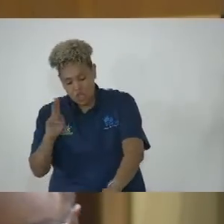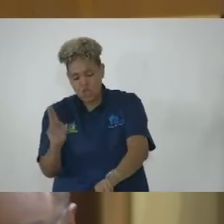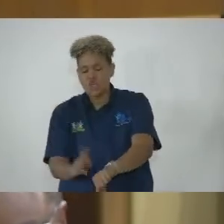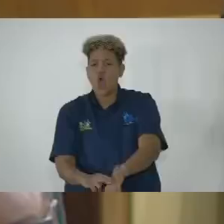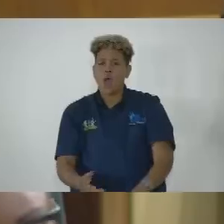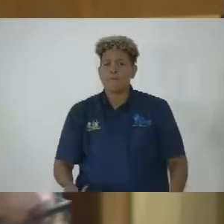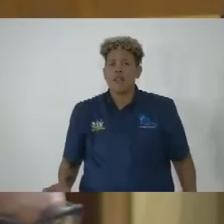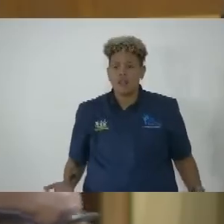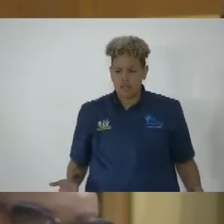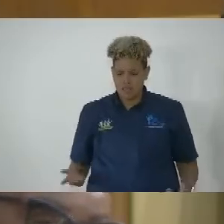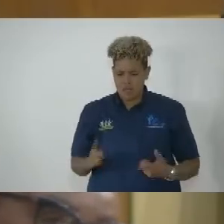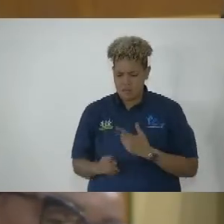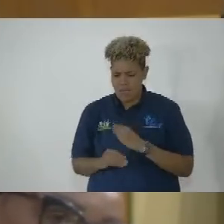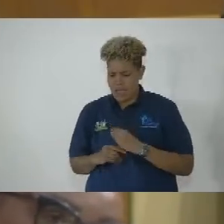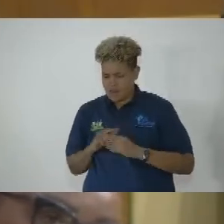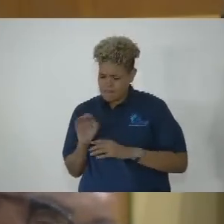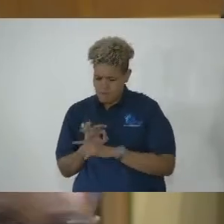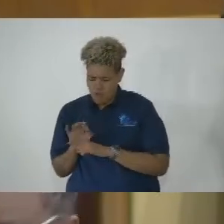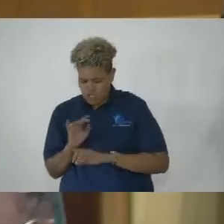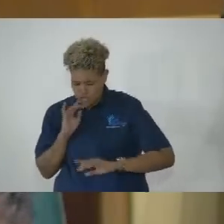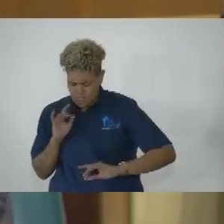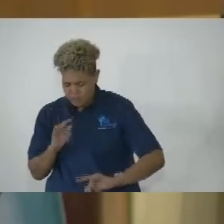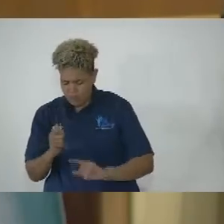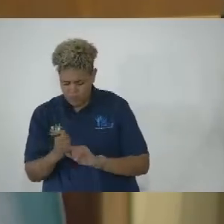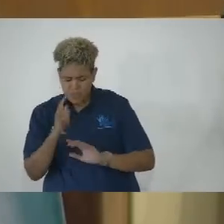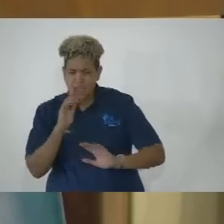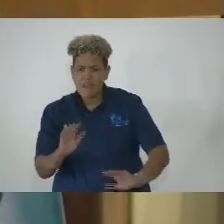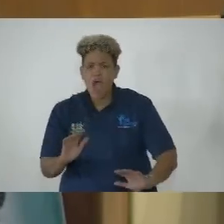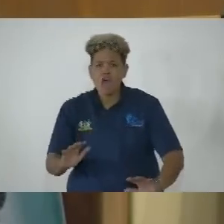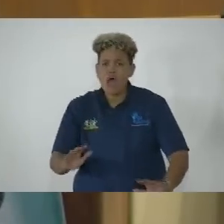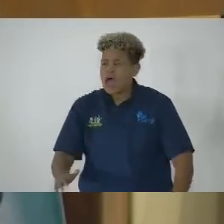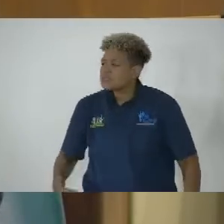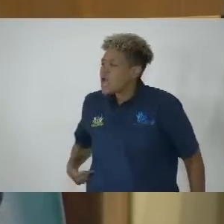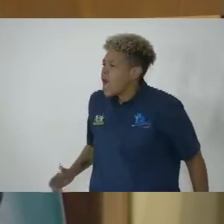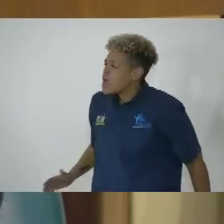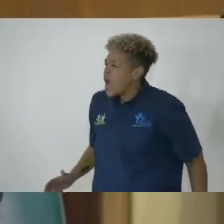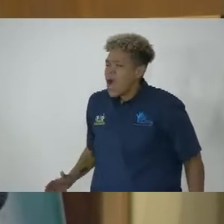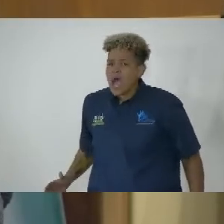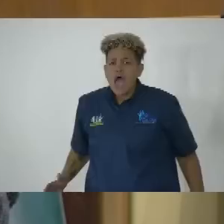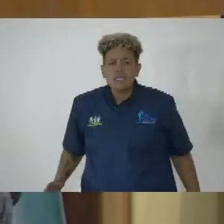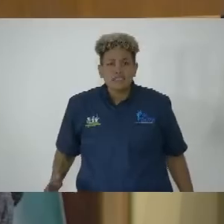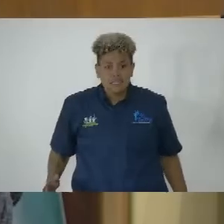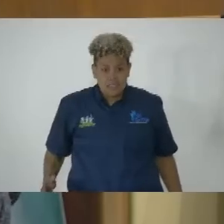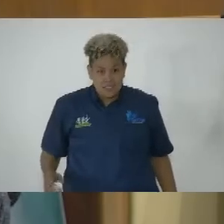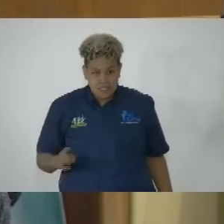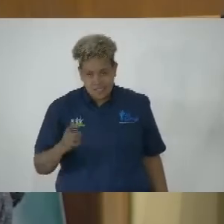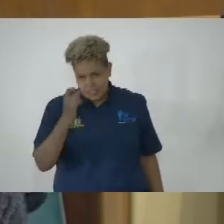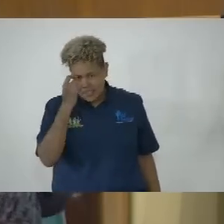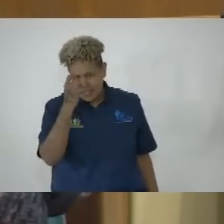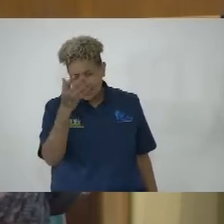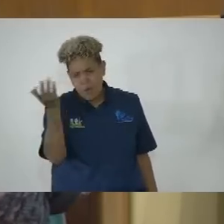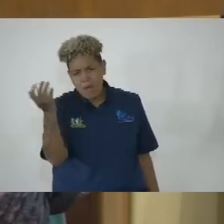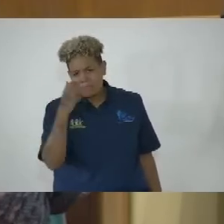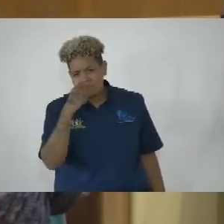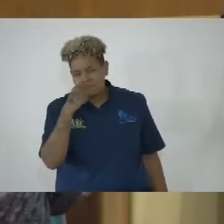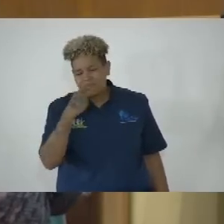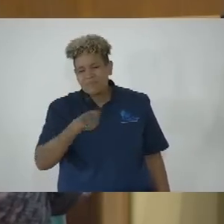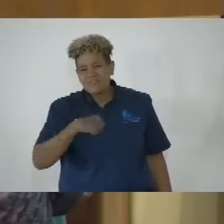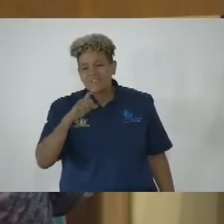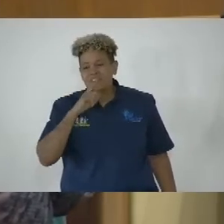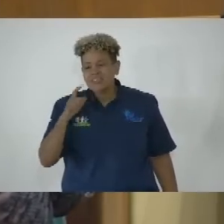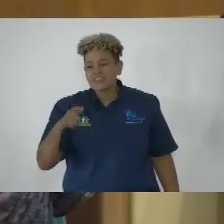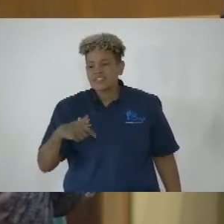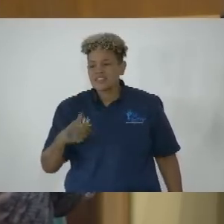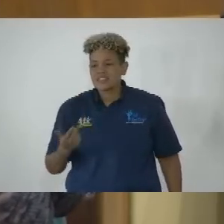normalized, and I am functioning all right in my society. And then this